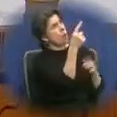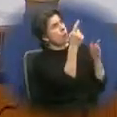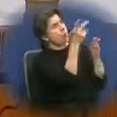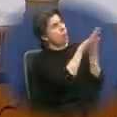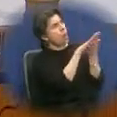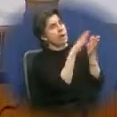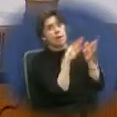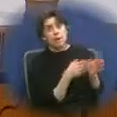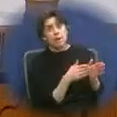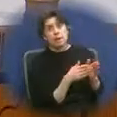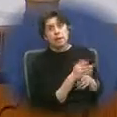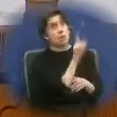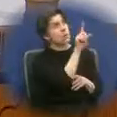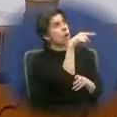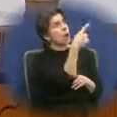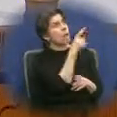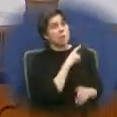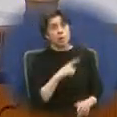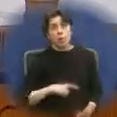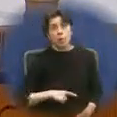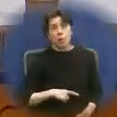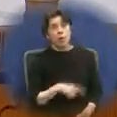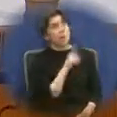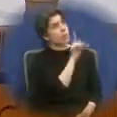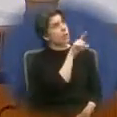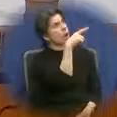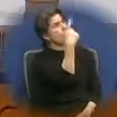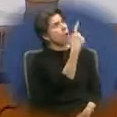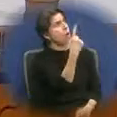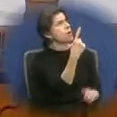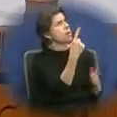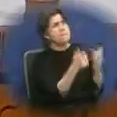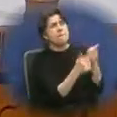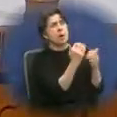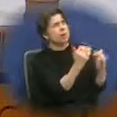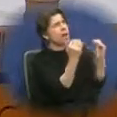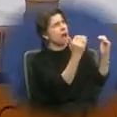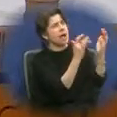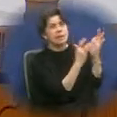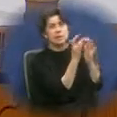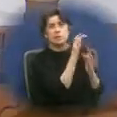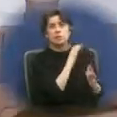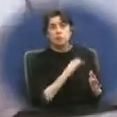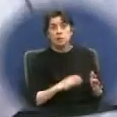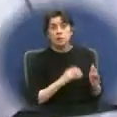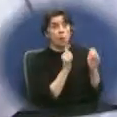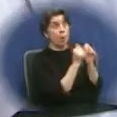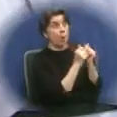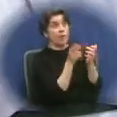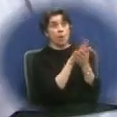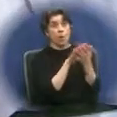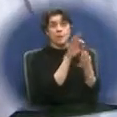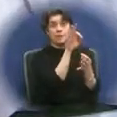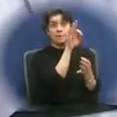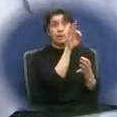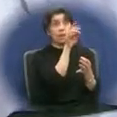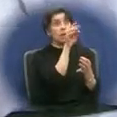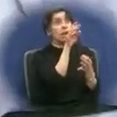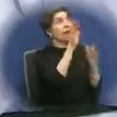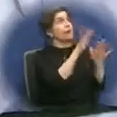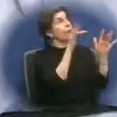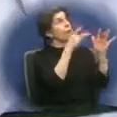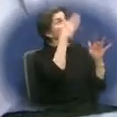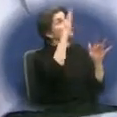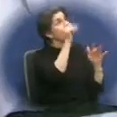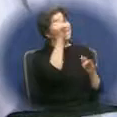Holy One, you alone are the Lord, you alone are the Most High, Jesus Christ, with the Holy Spirit, in the glory of God